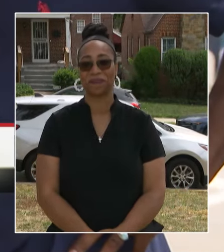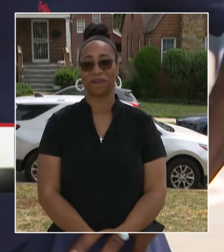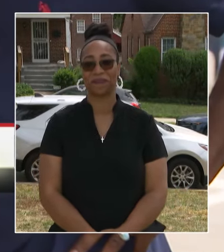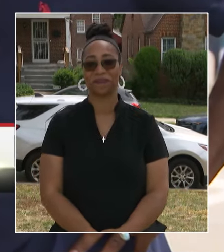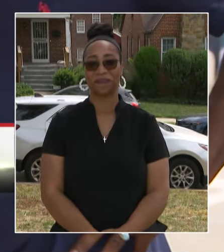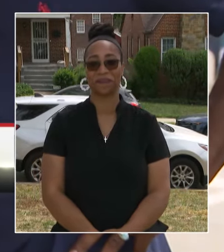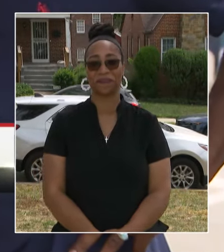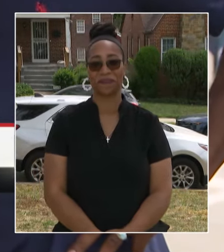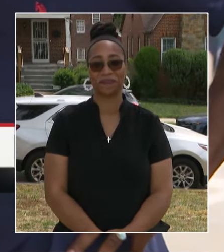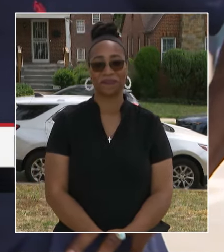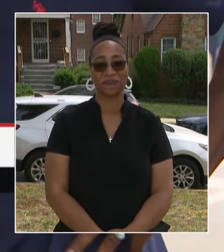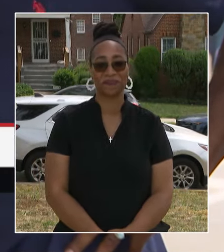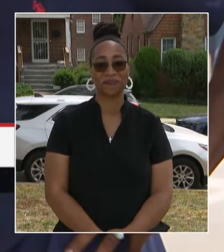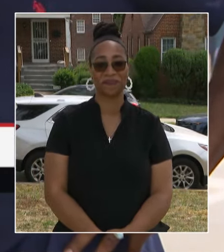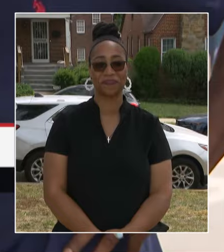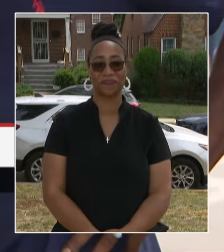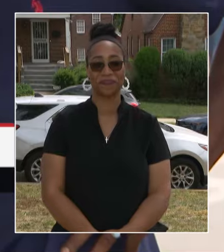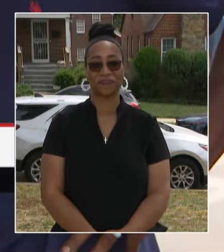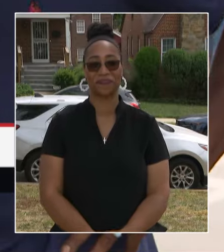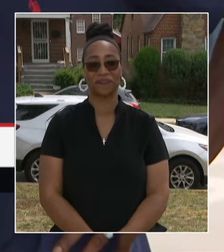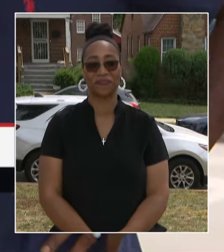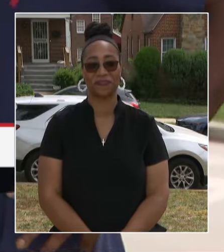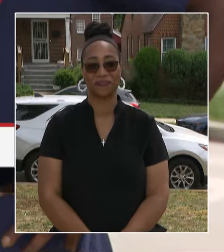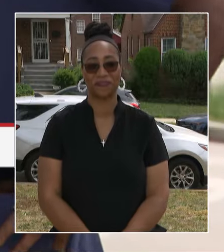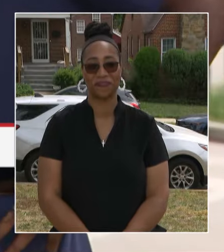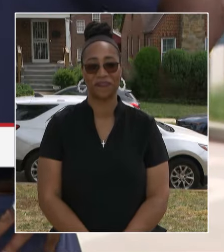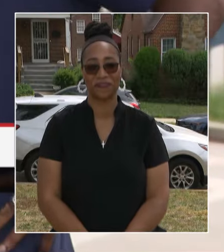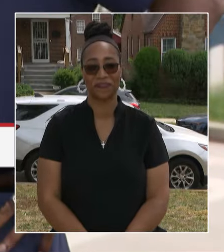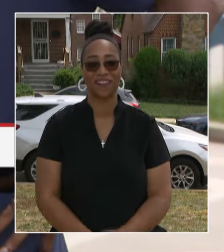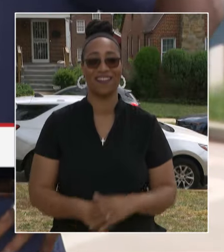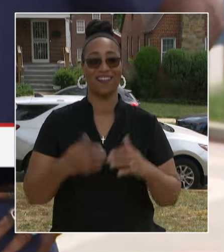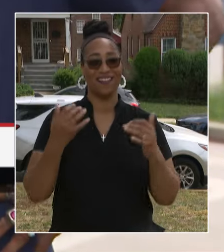Okay, just start there. Out of our black night,